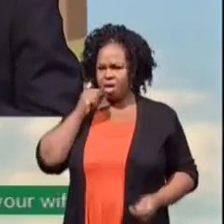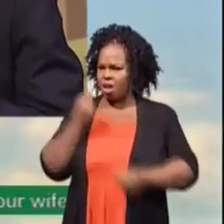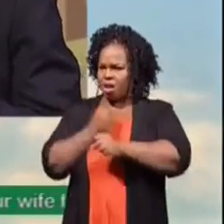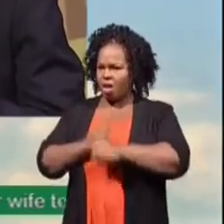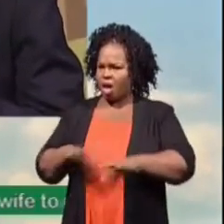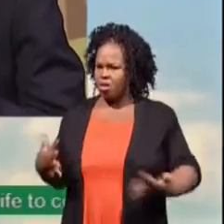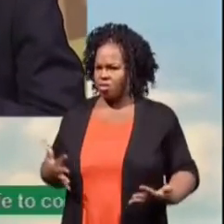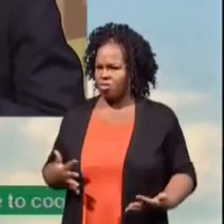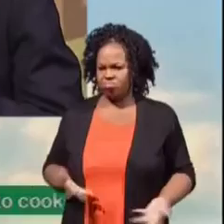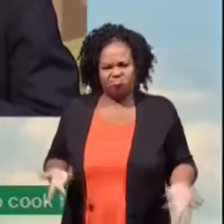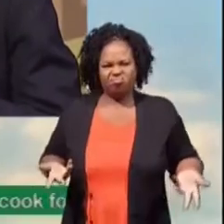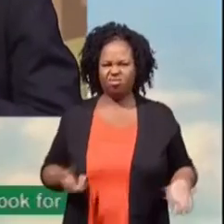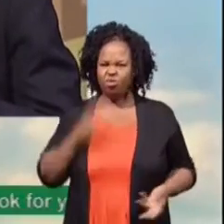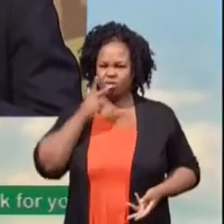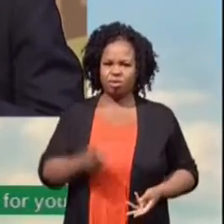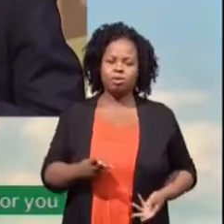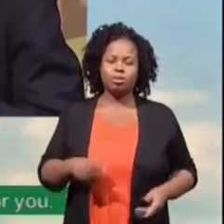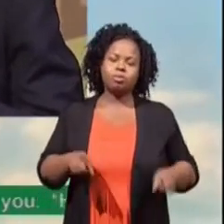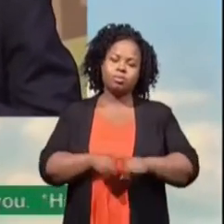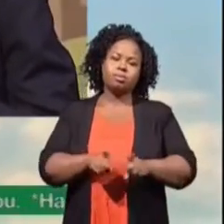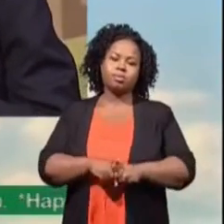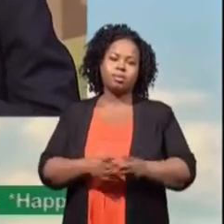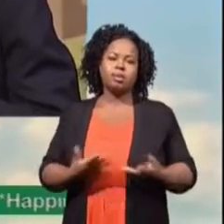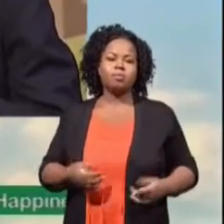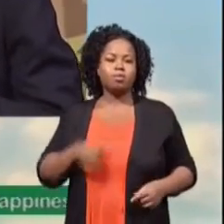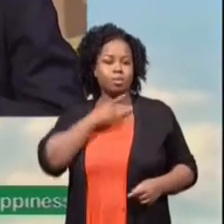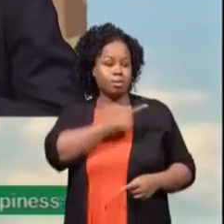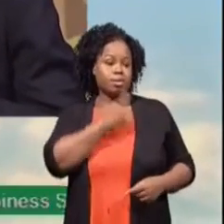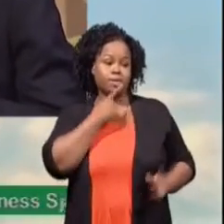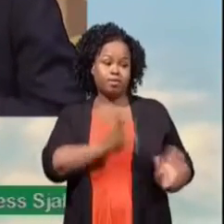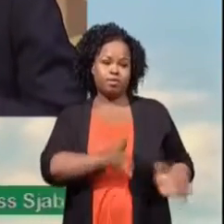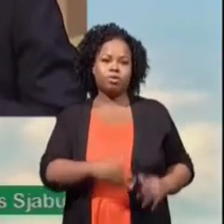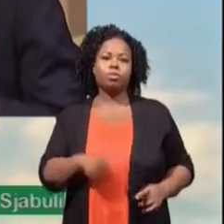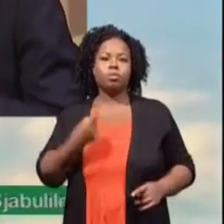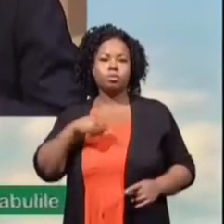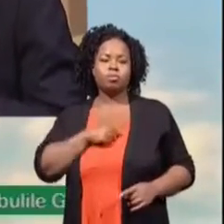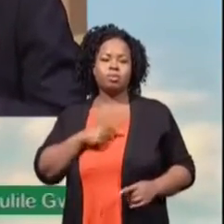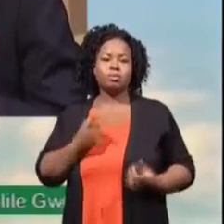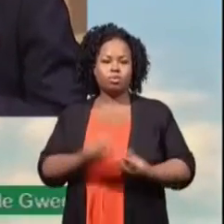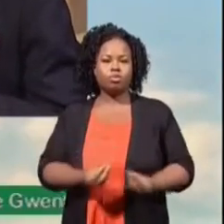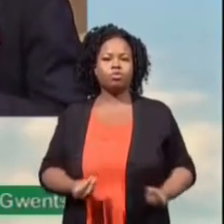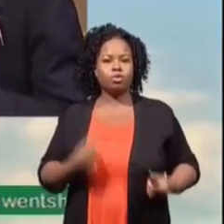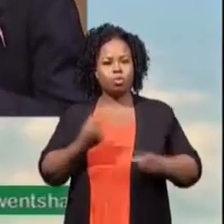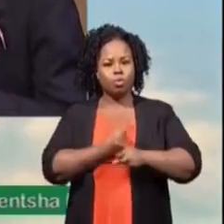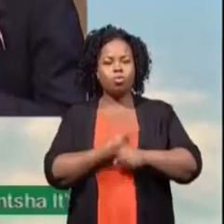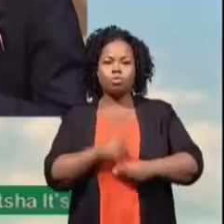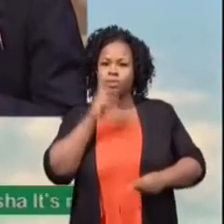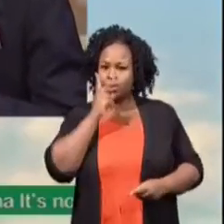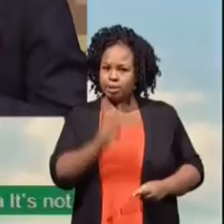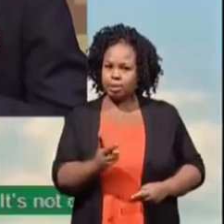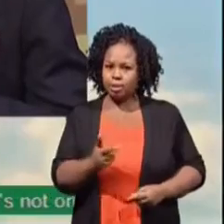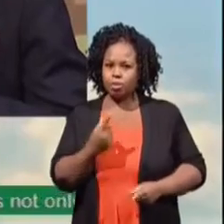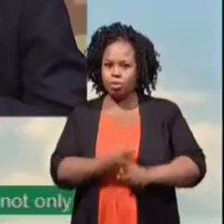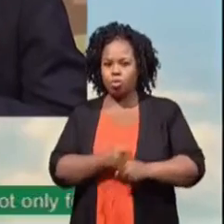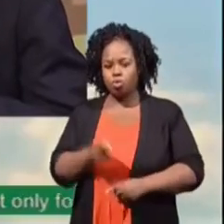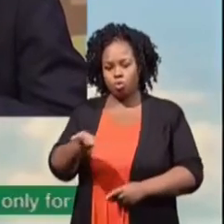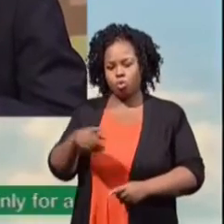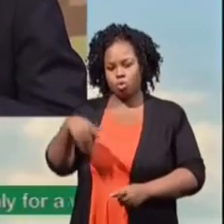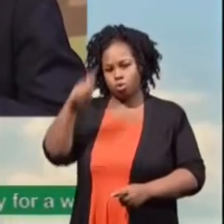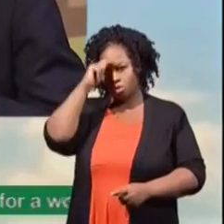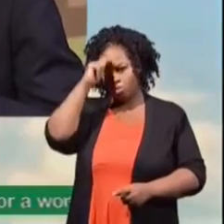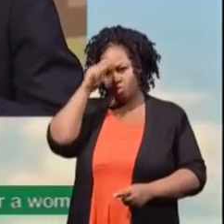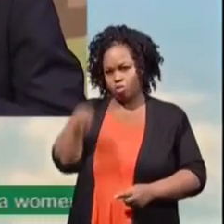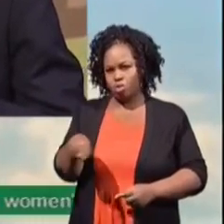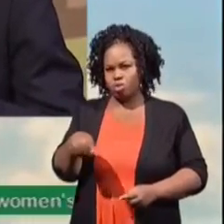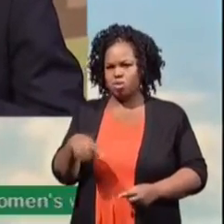re na matso o dutse so ntse re tsantsa re bua ka tsone ke ntwe ntate a e bua ngono re tshwantse bana ba rona ha holo holo ba bona hore